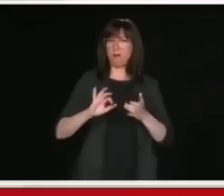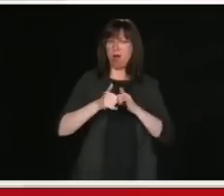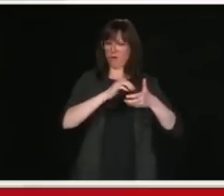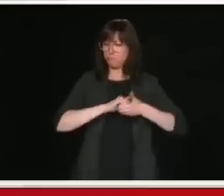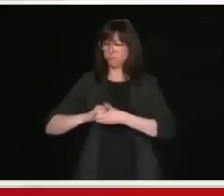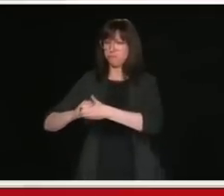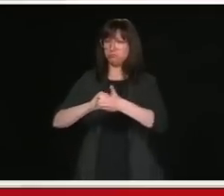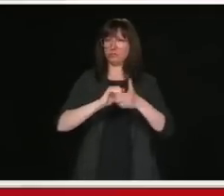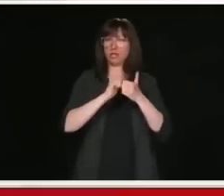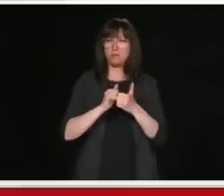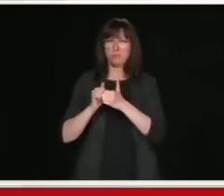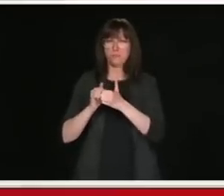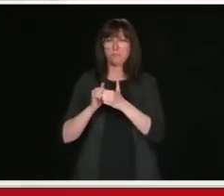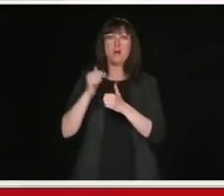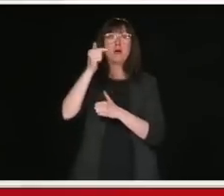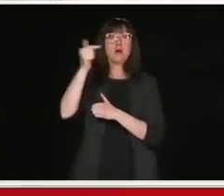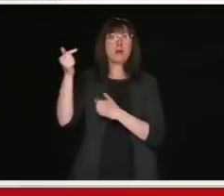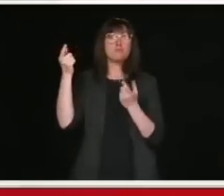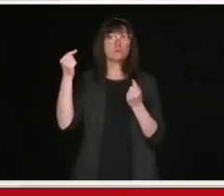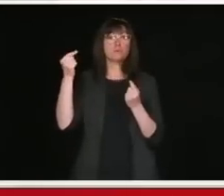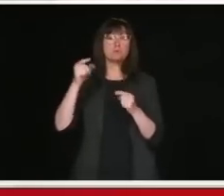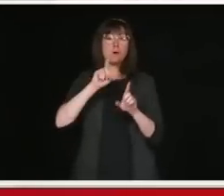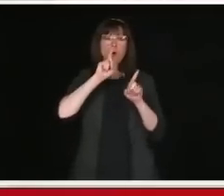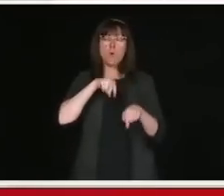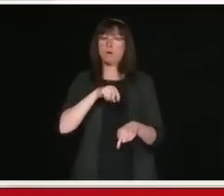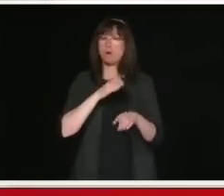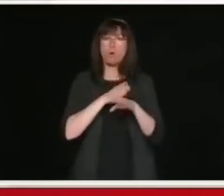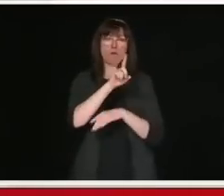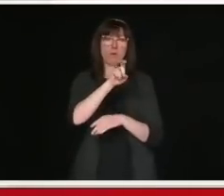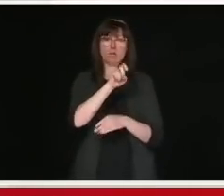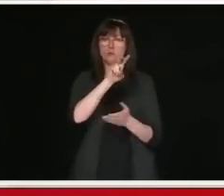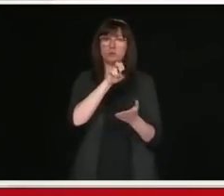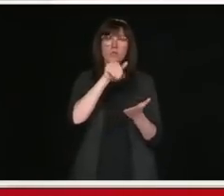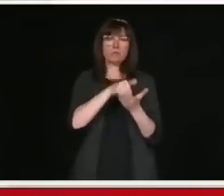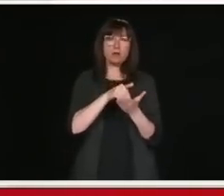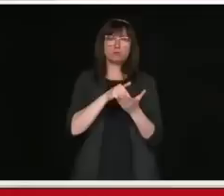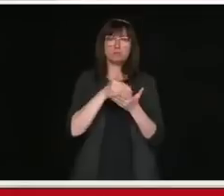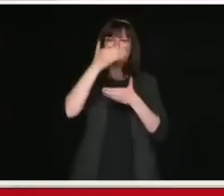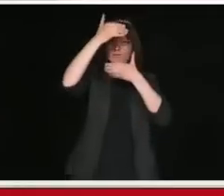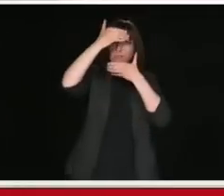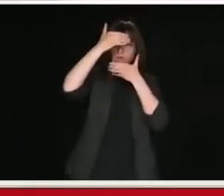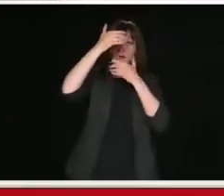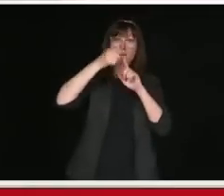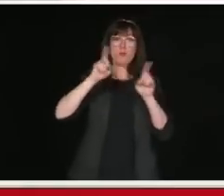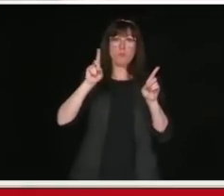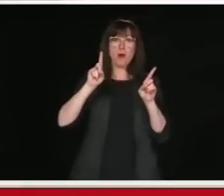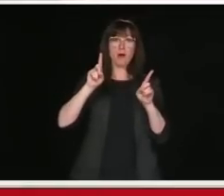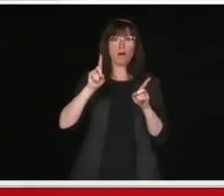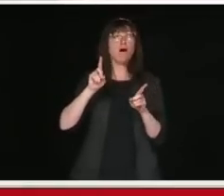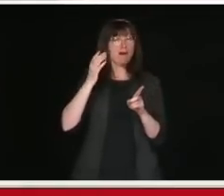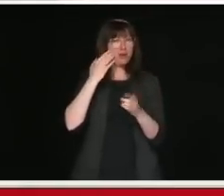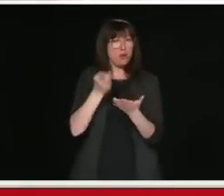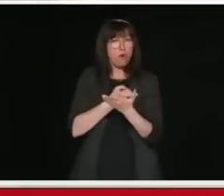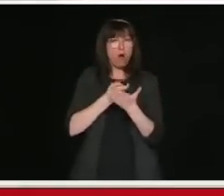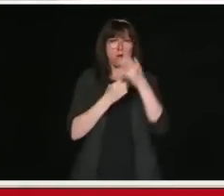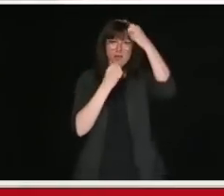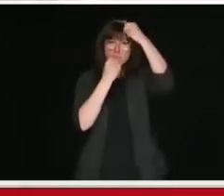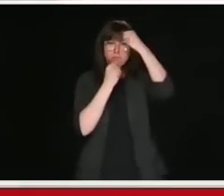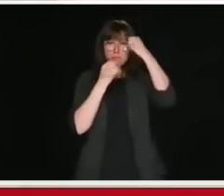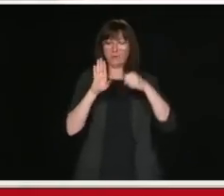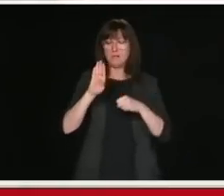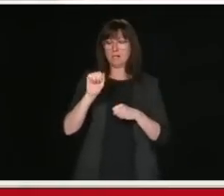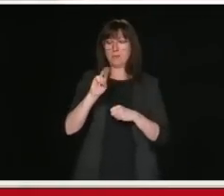of thousands of face shields from Bauer, the people who make hockey gear. They're creating shields to